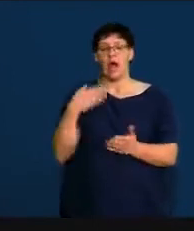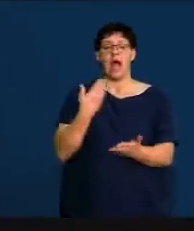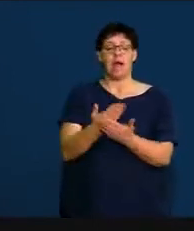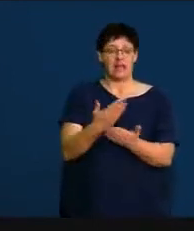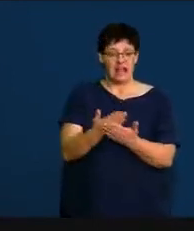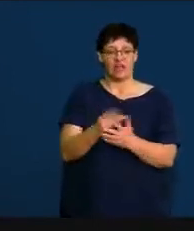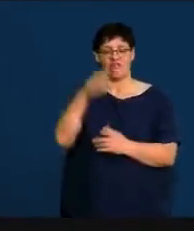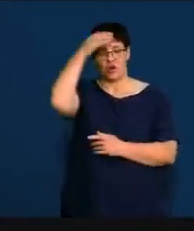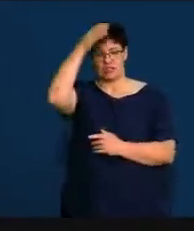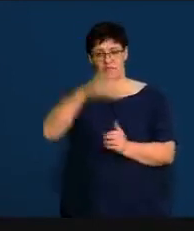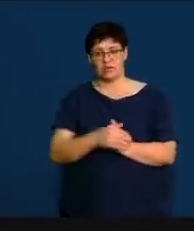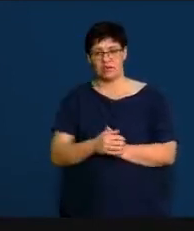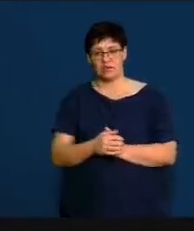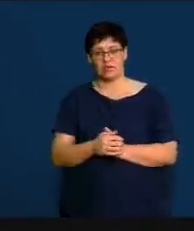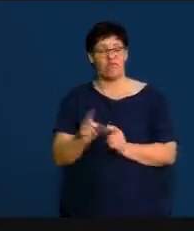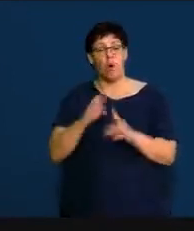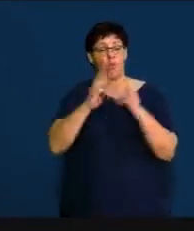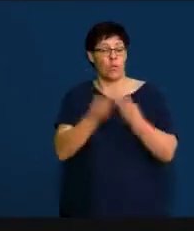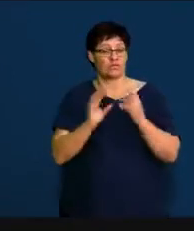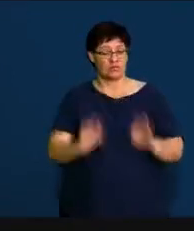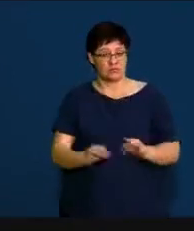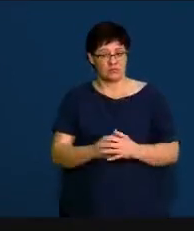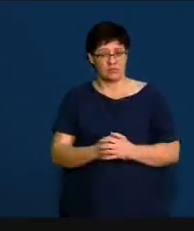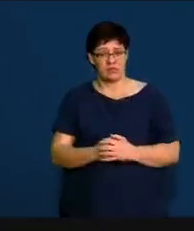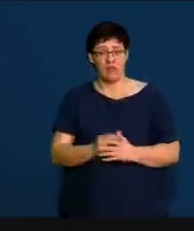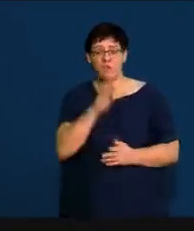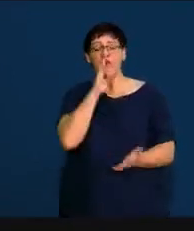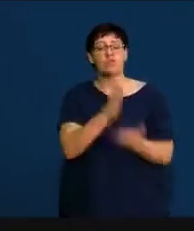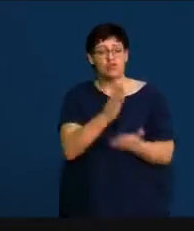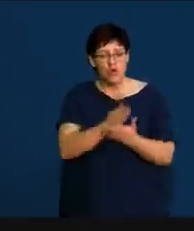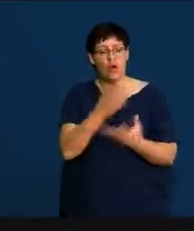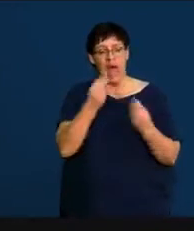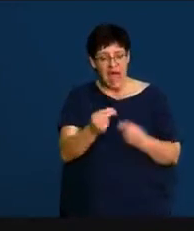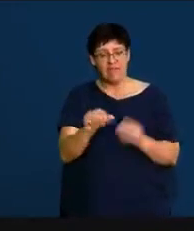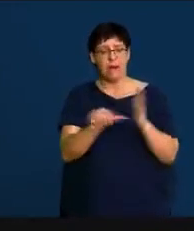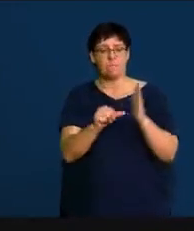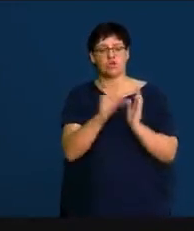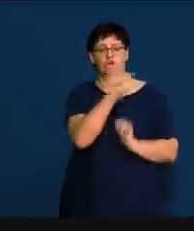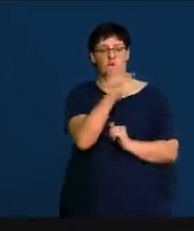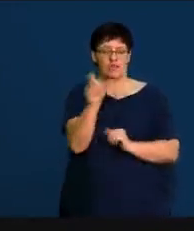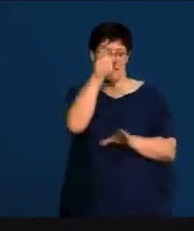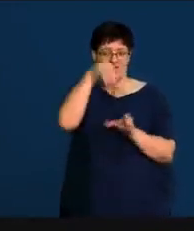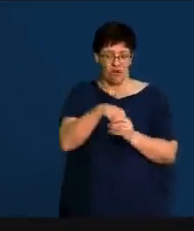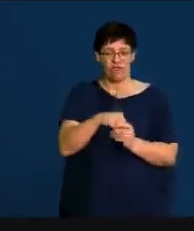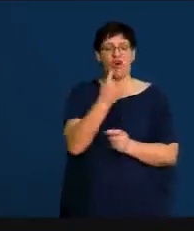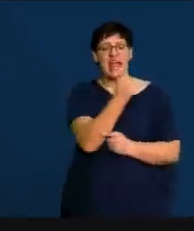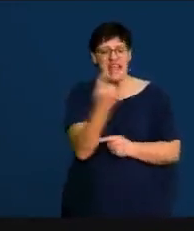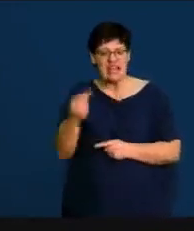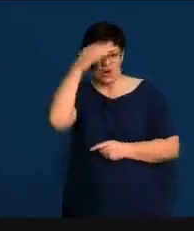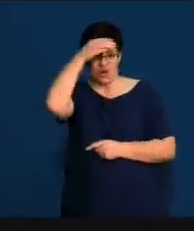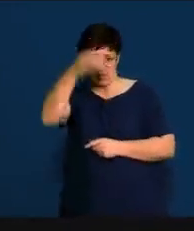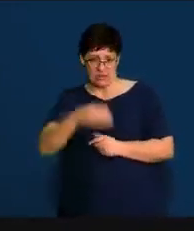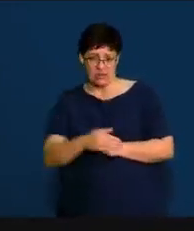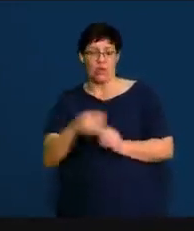of concepts to the real world. Ensure that you have the keywords locked in for every concept that is studied